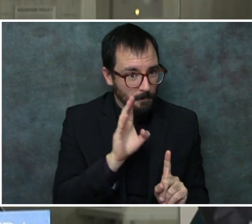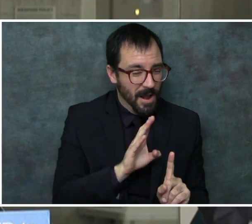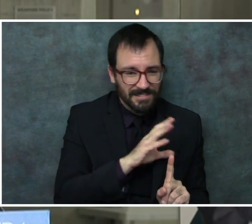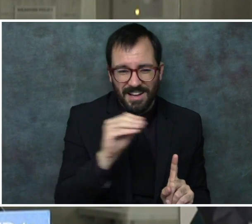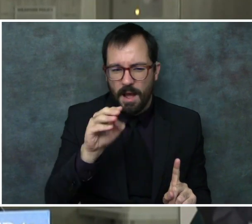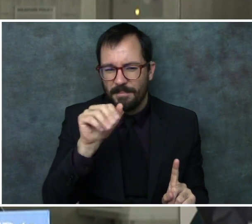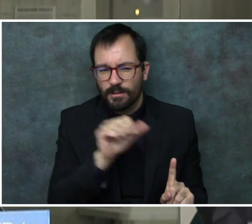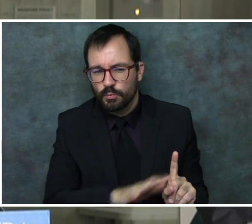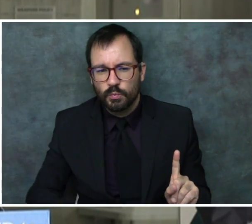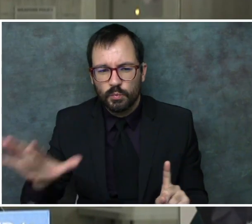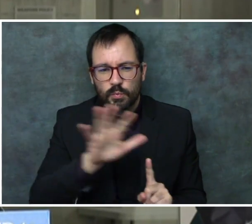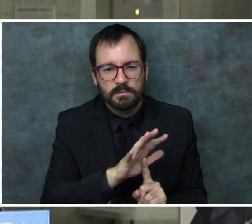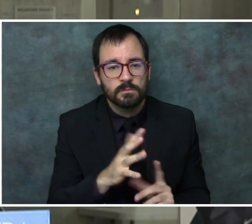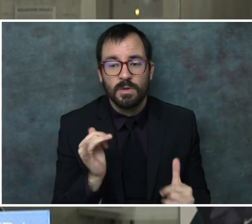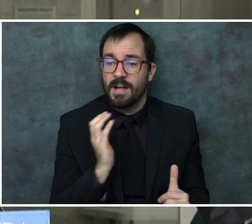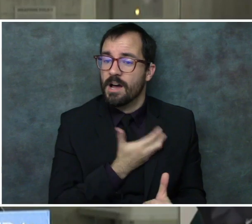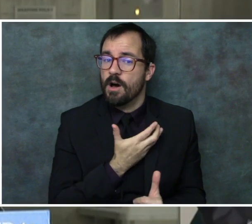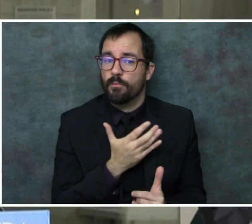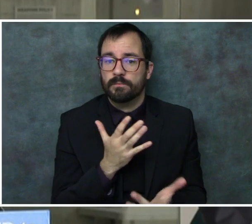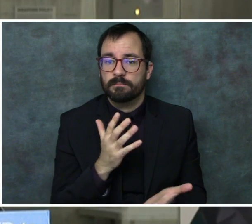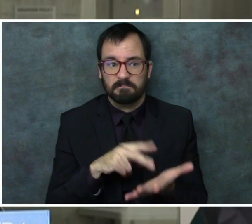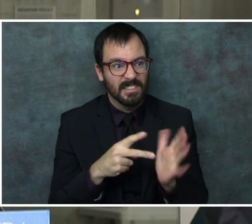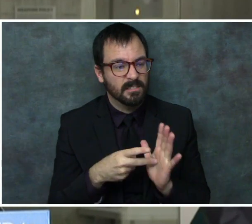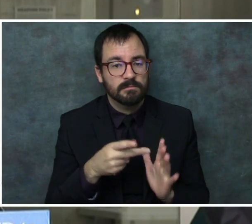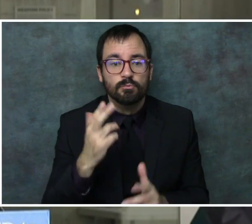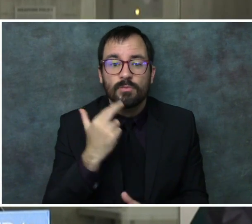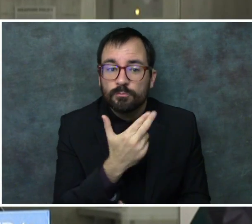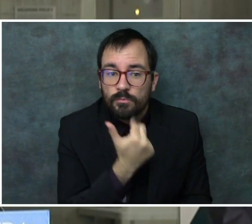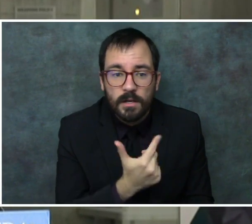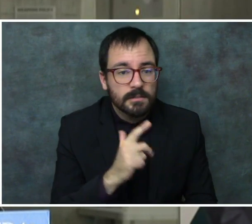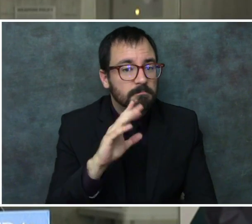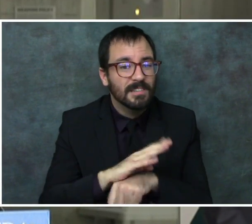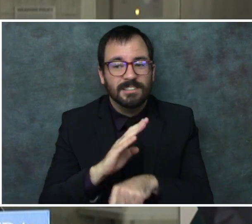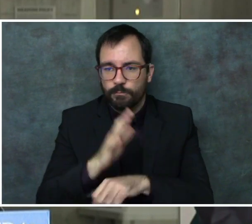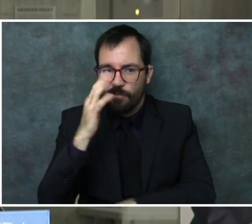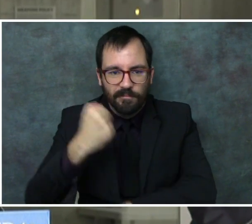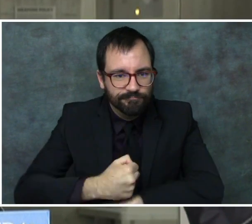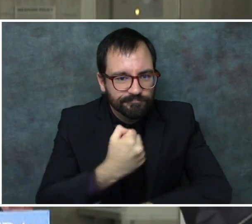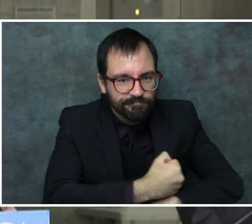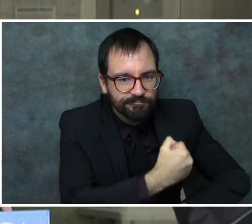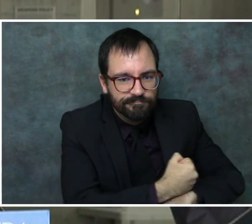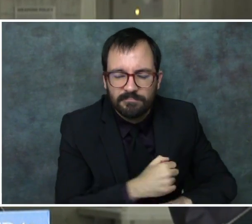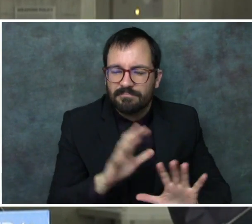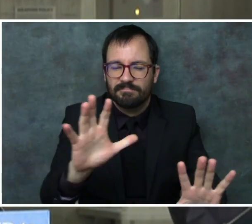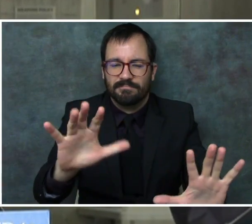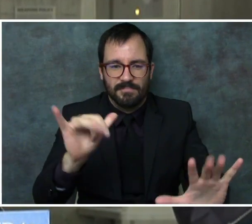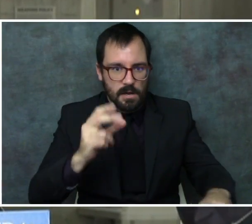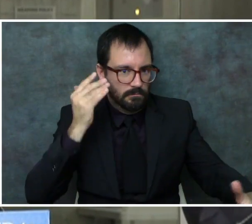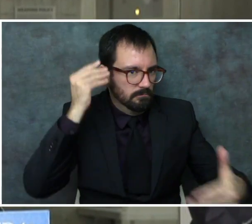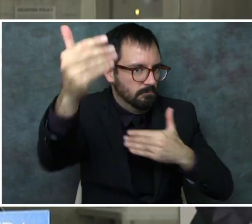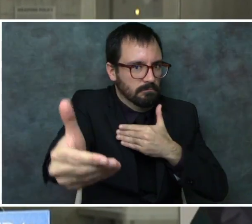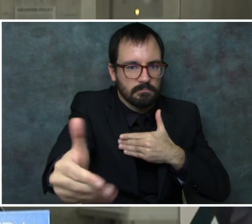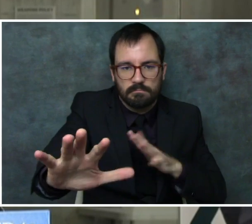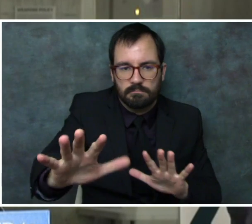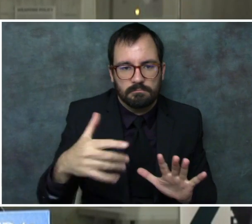down again. We're not at that point yet, and we have a way to go before we get to that point. I'll come right back to you,